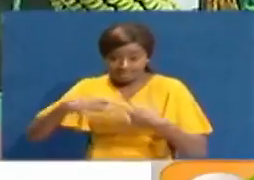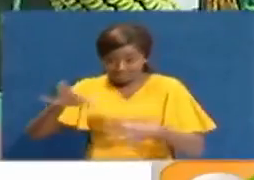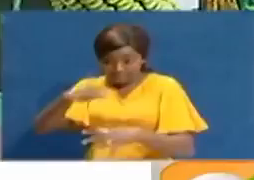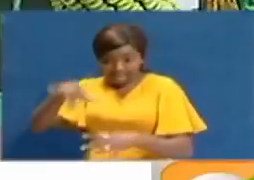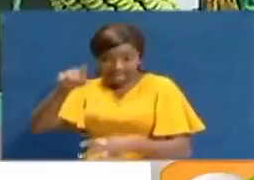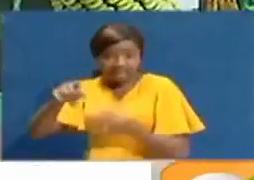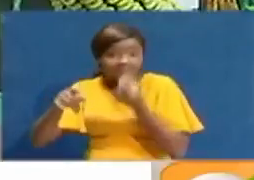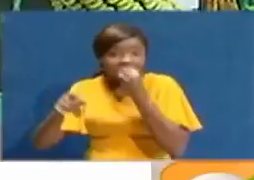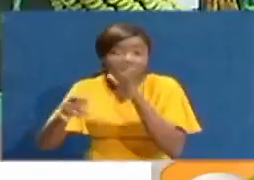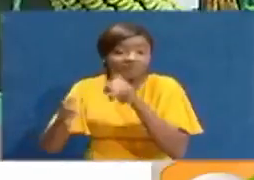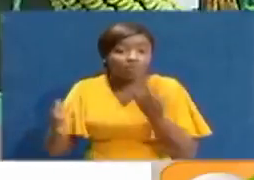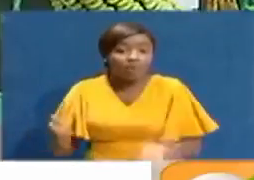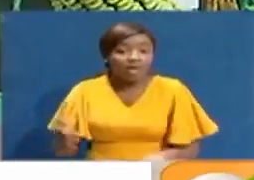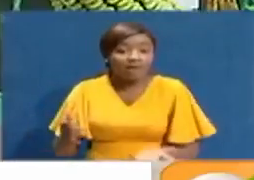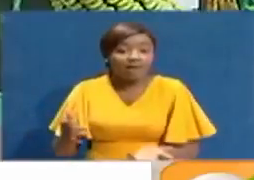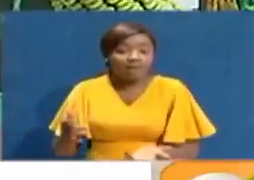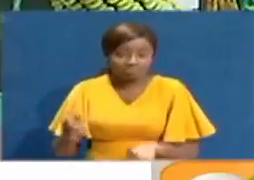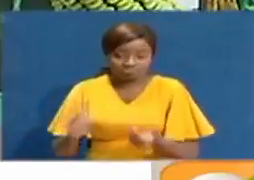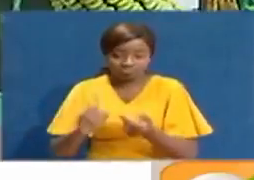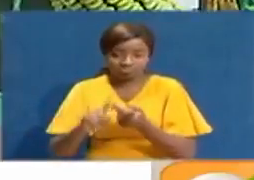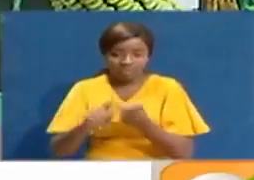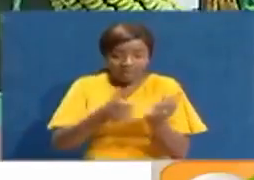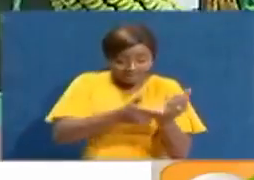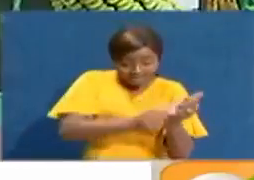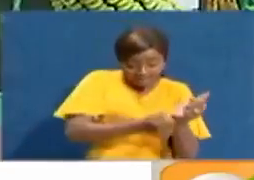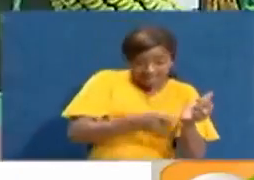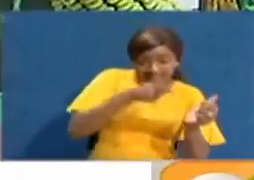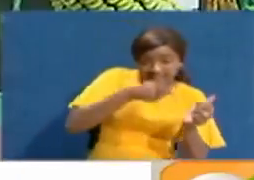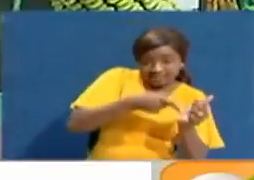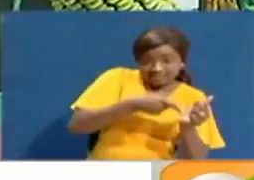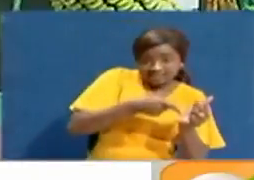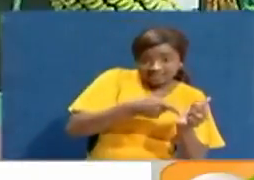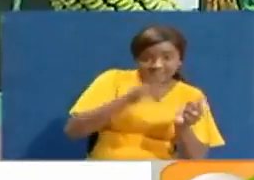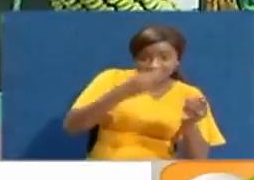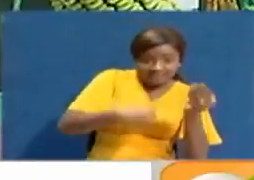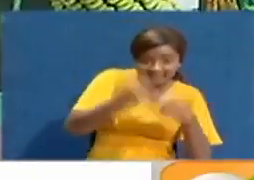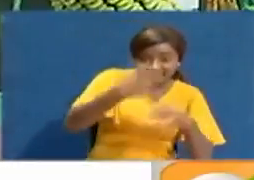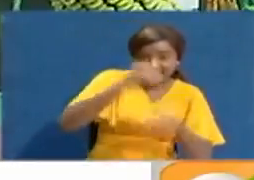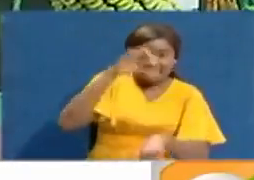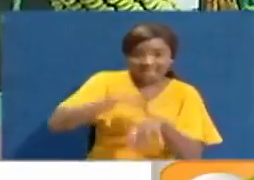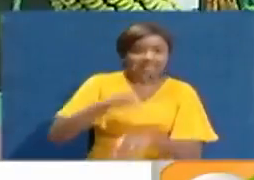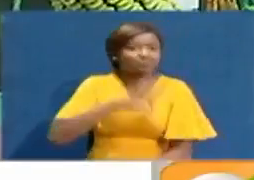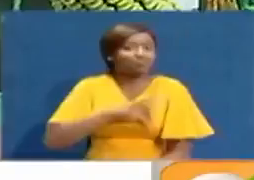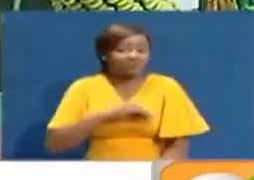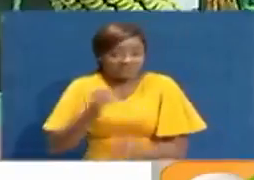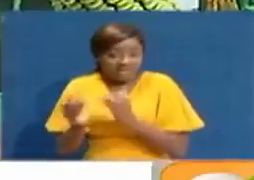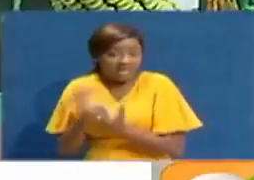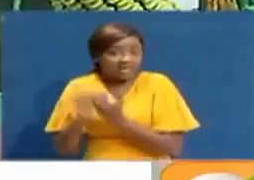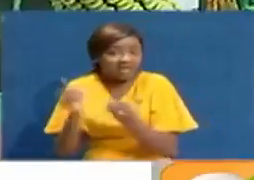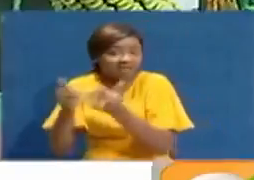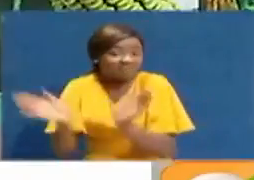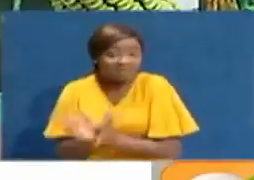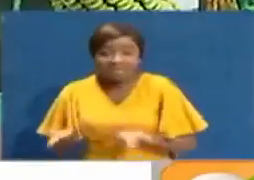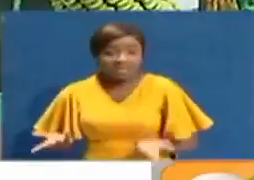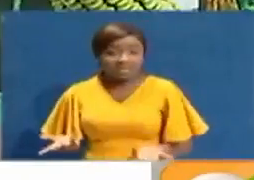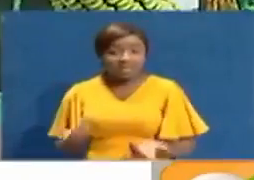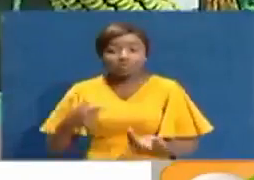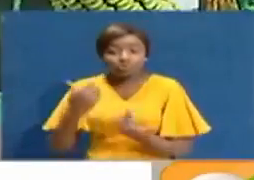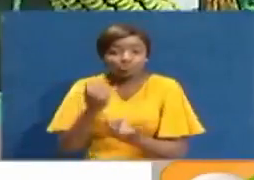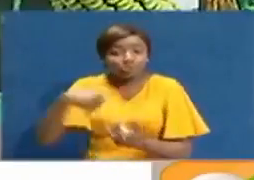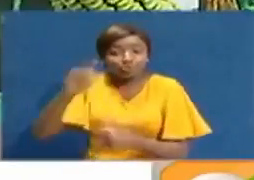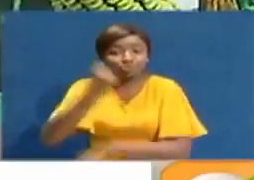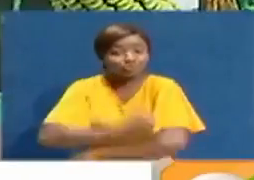now feed themselves. In addition, the maize is also a cash crop and so earns them money to feed their families and take their children to